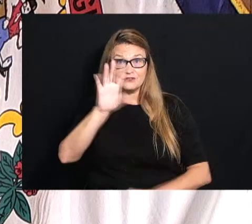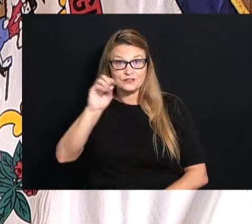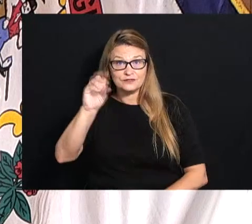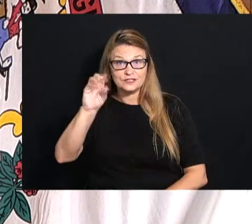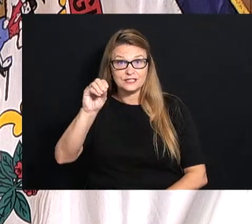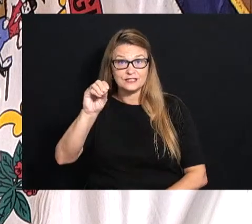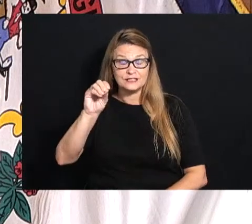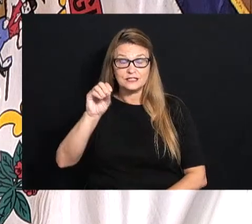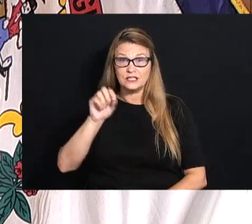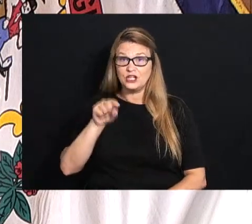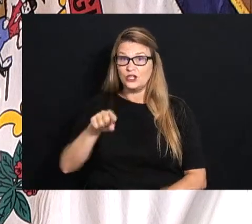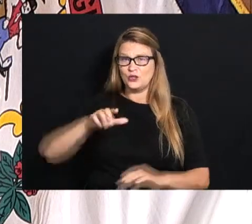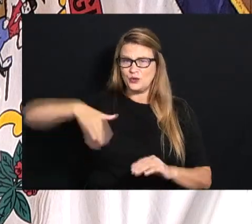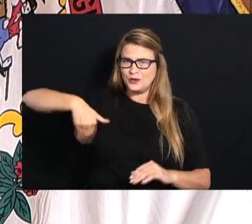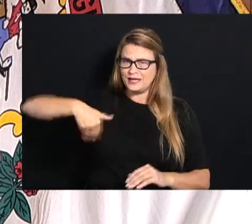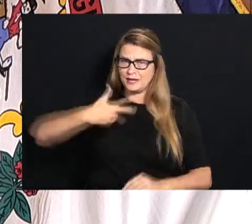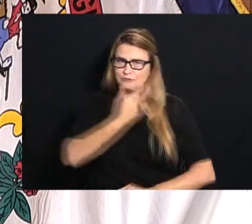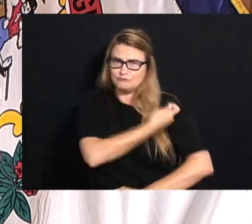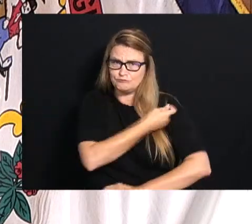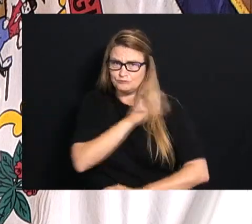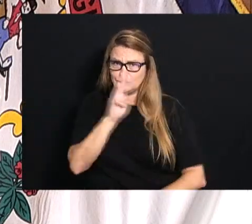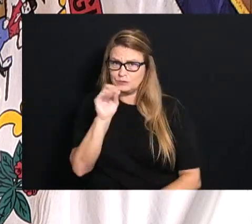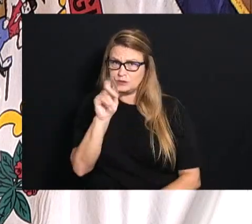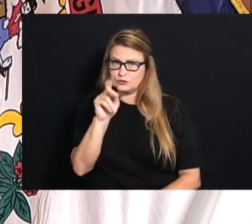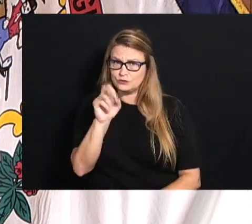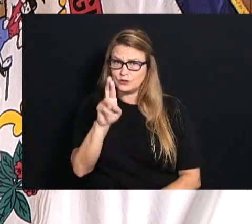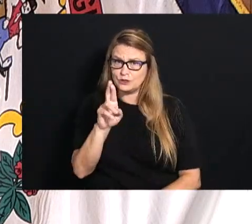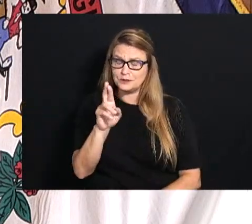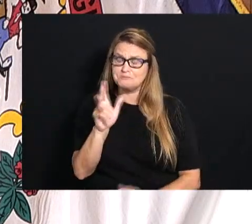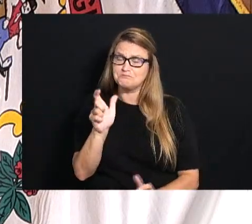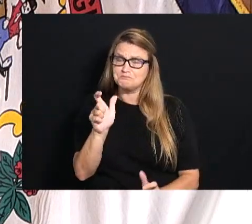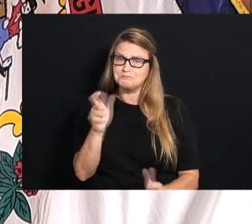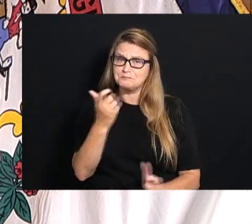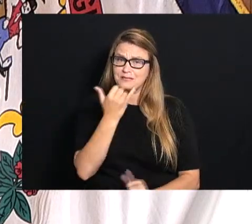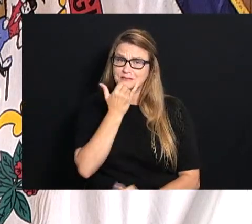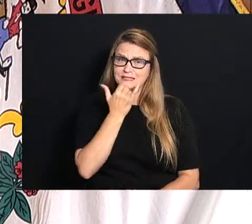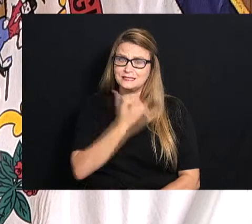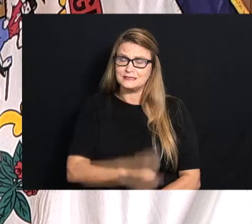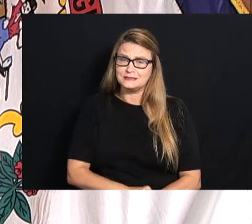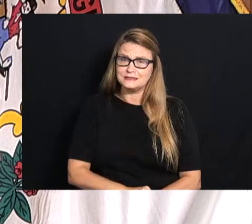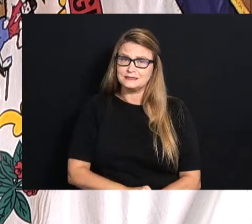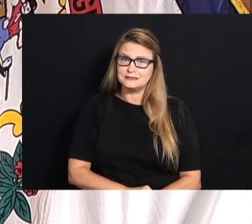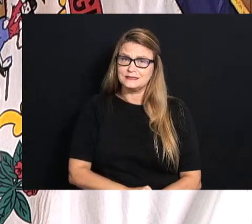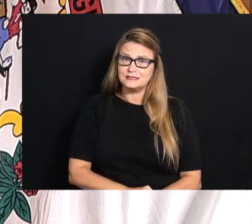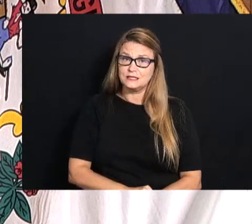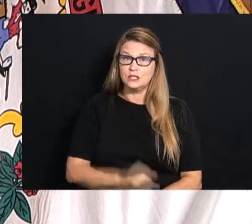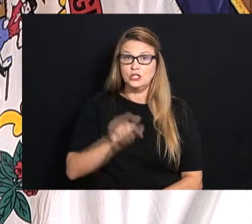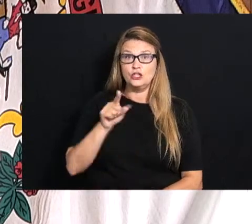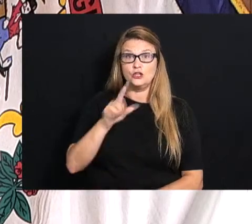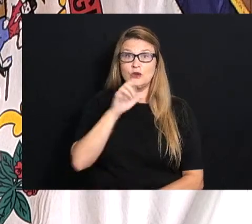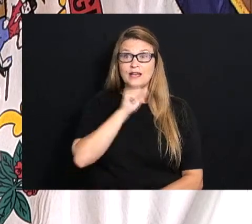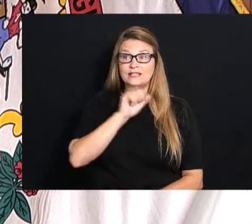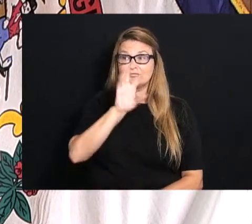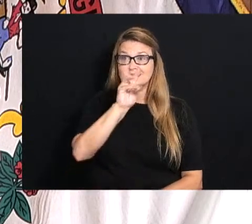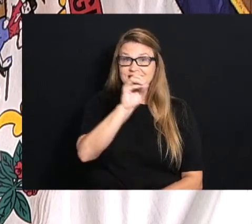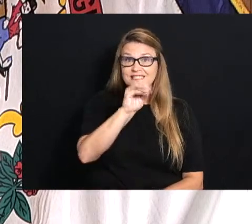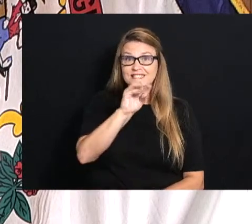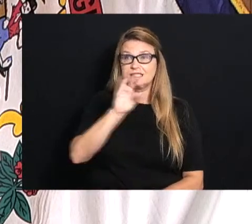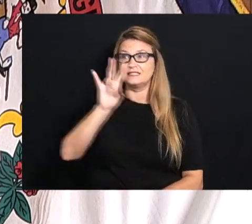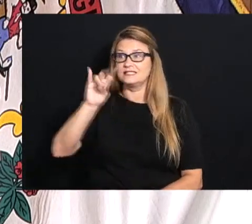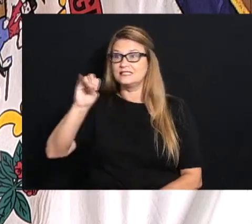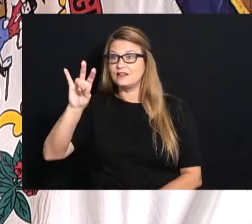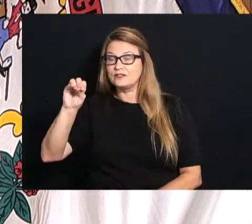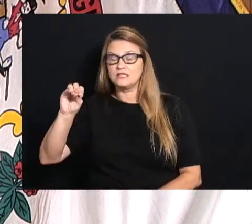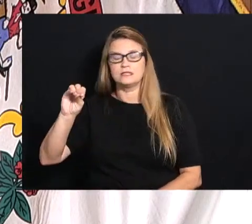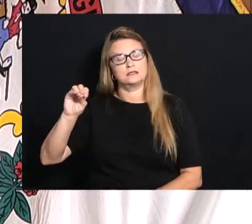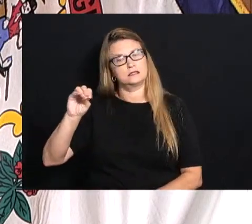and you're not getting your booster shot, you're making a big mistake. If you're absolutely 60 and older or 70 and older, absolutely,